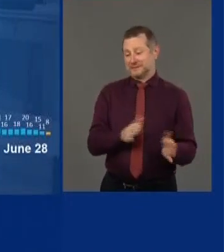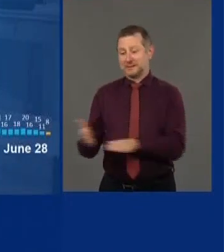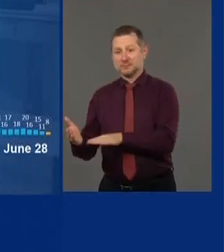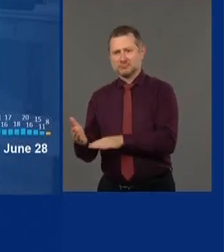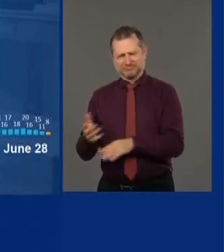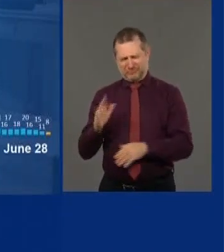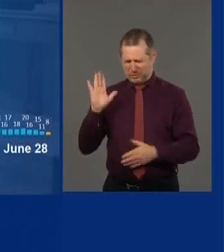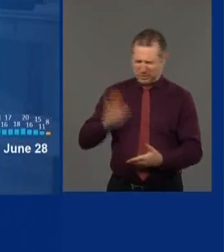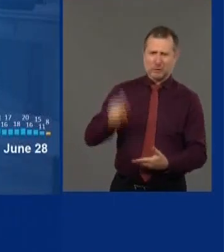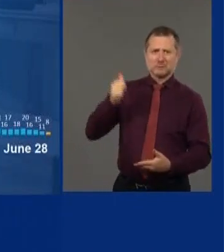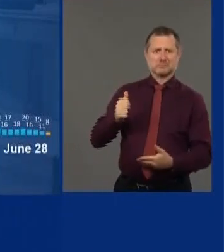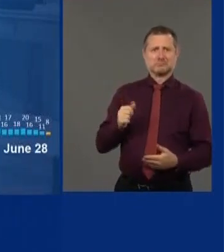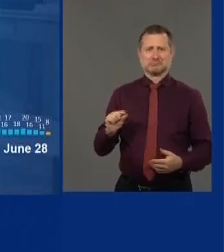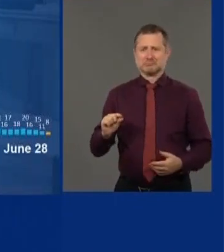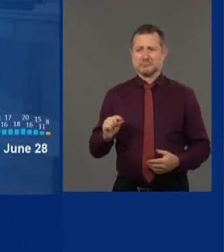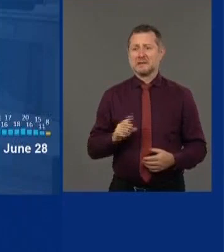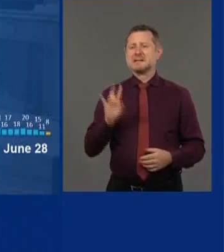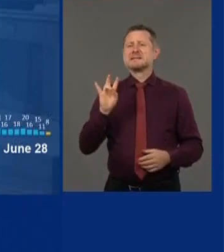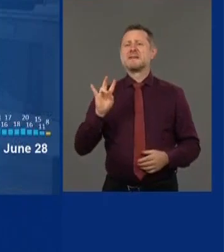to